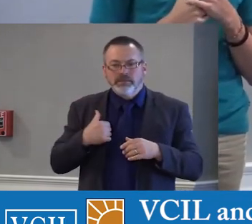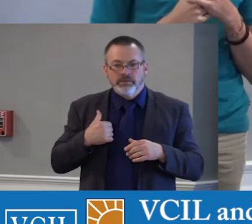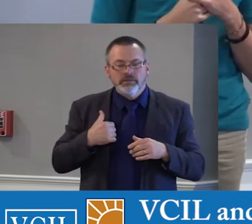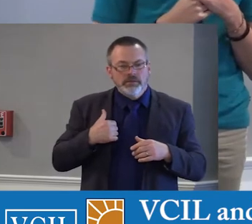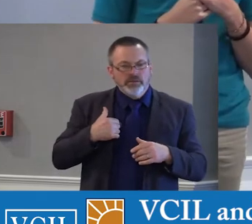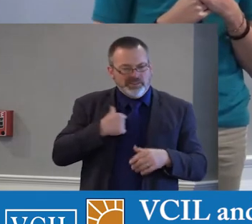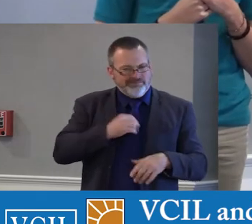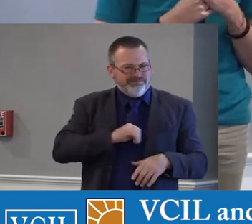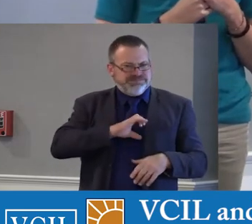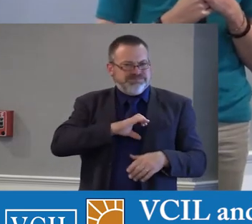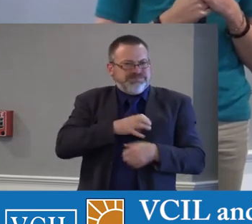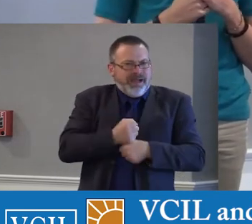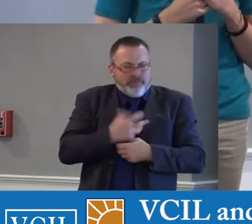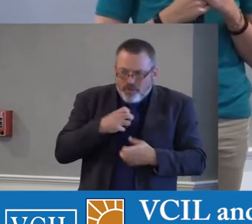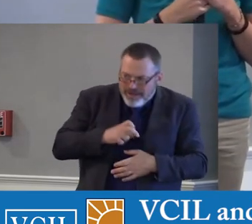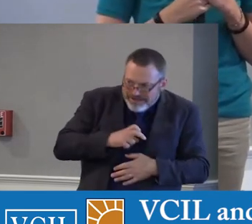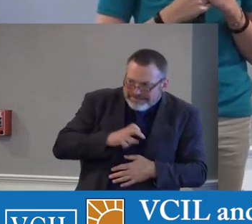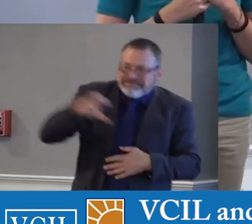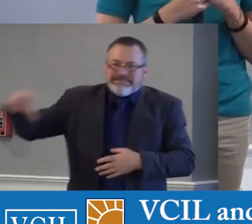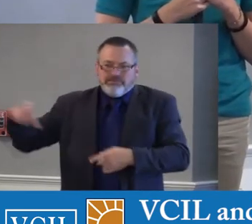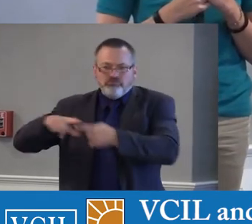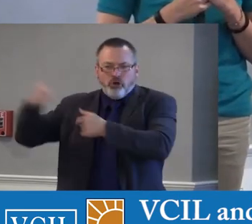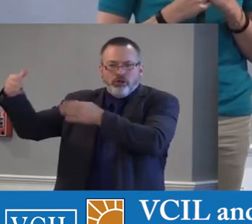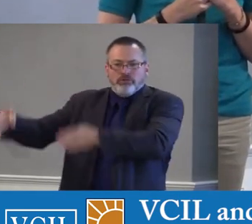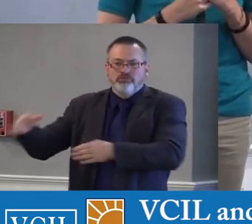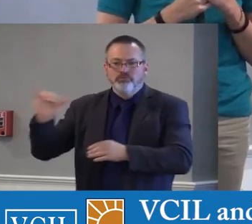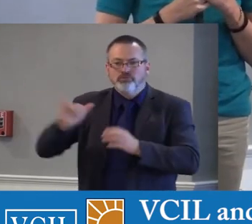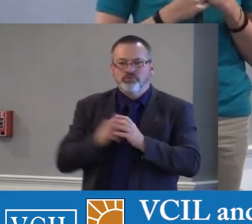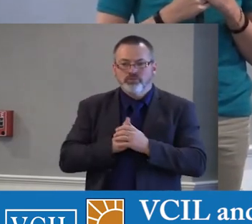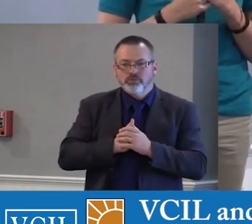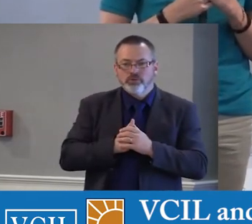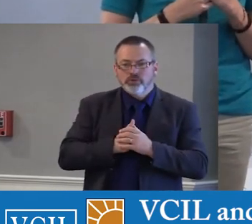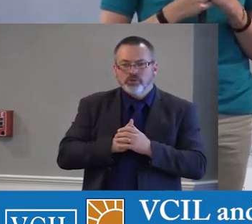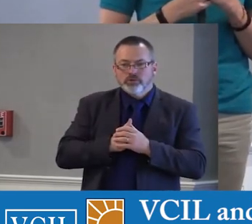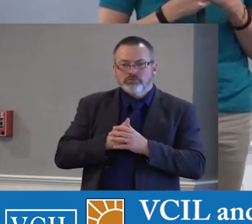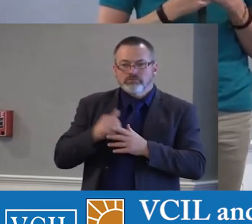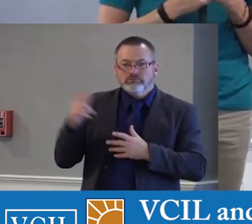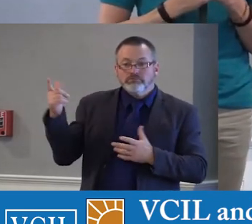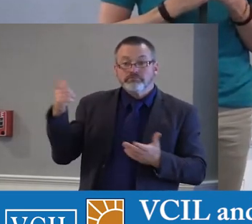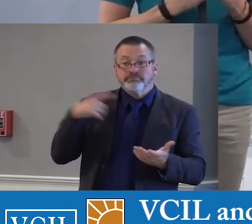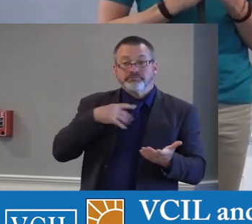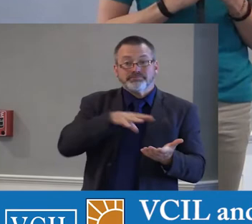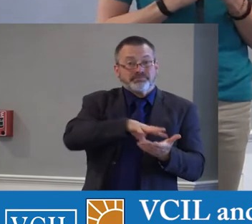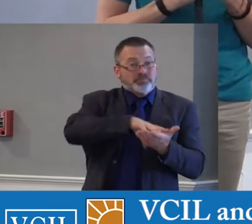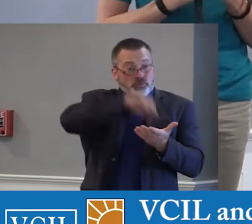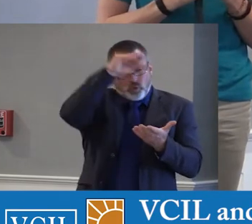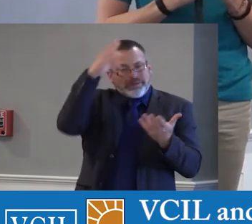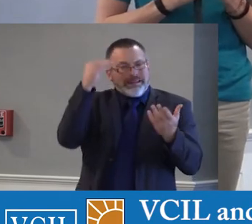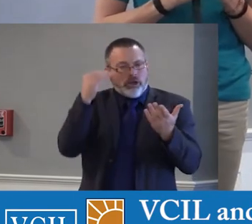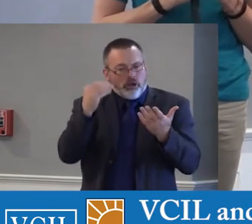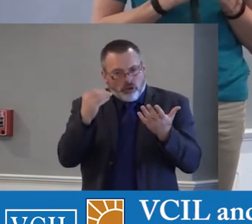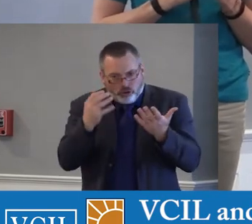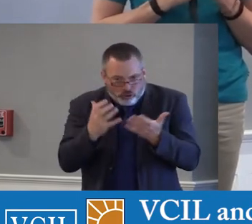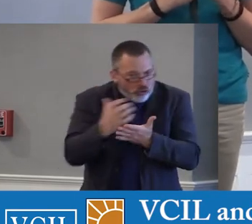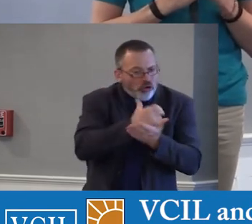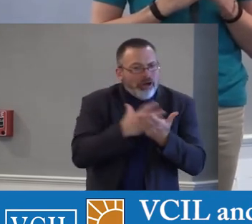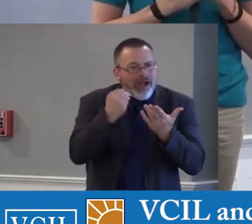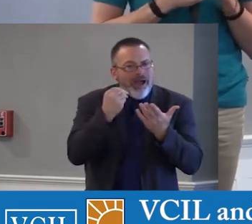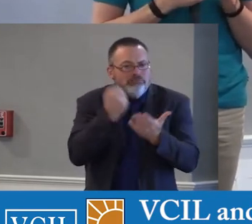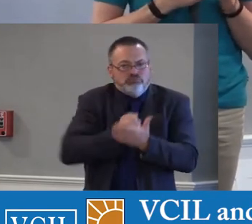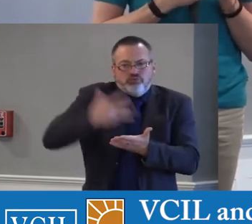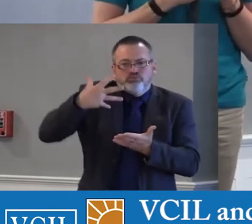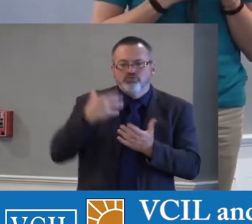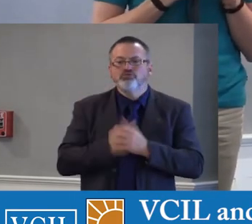The Learn, Earn, and Prosper, or LEAP, program in Burlington hired Sean as a virtual facilitator this past